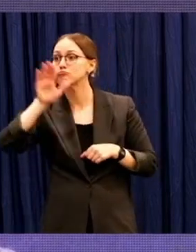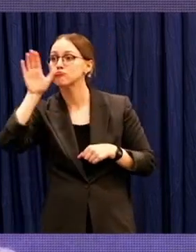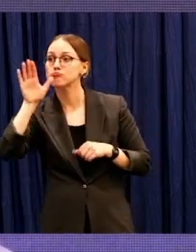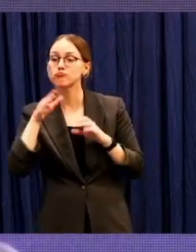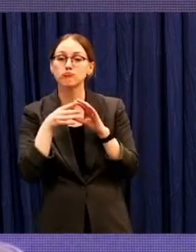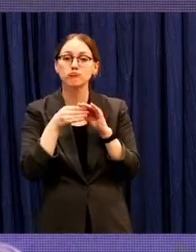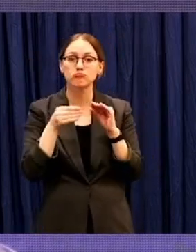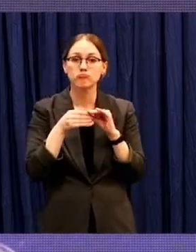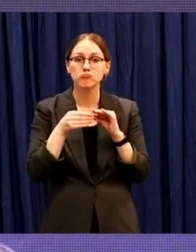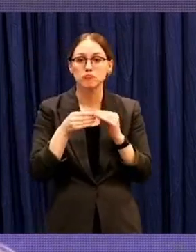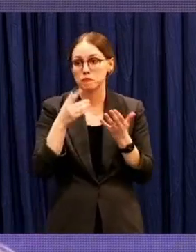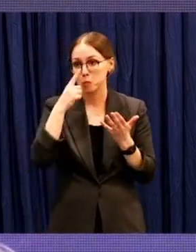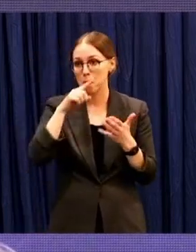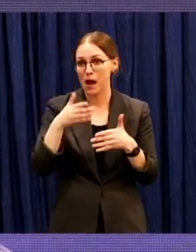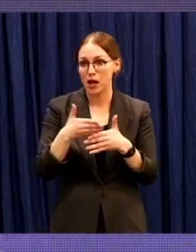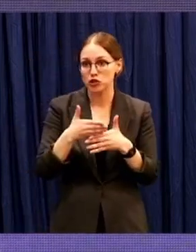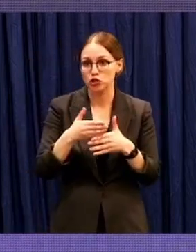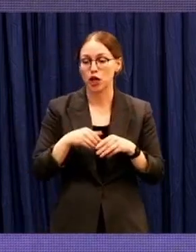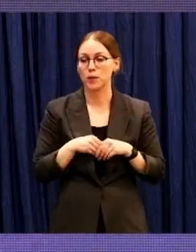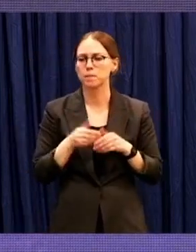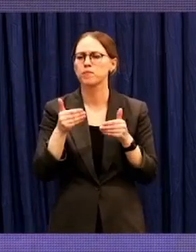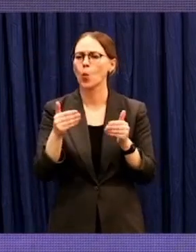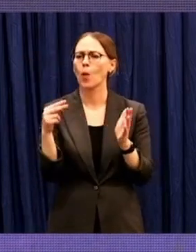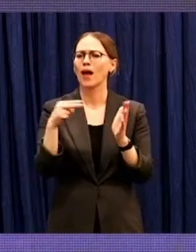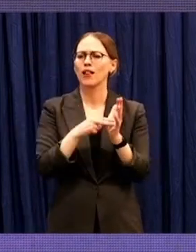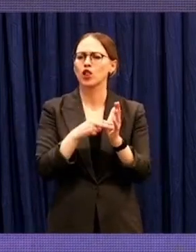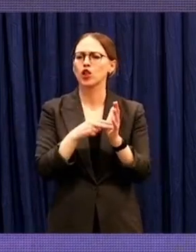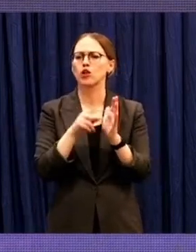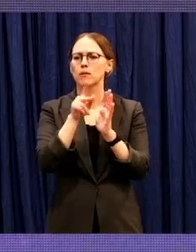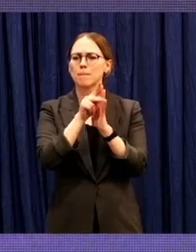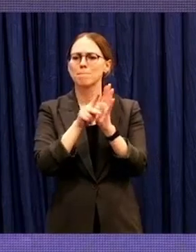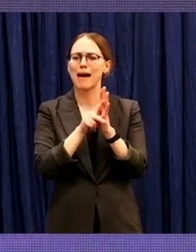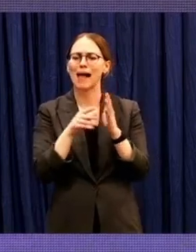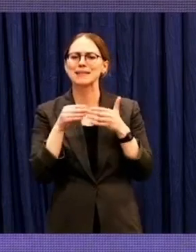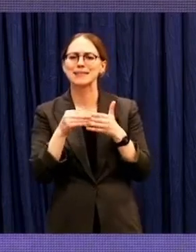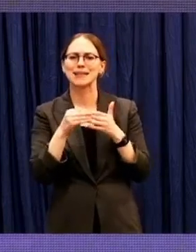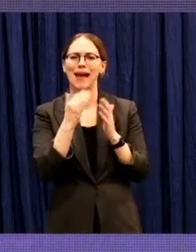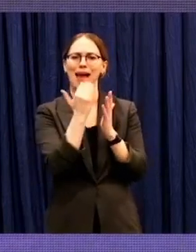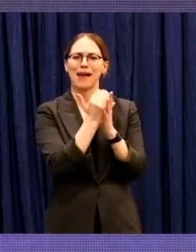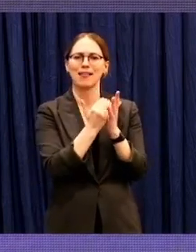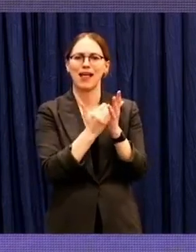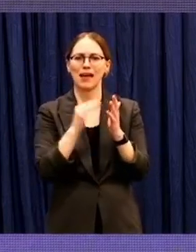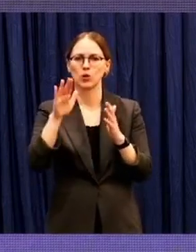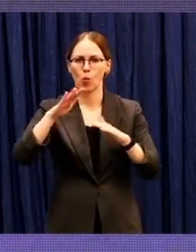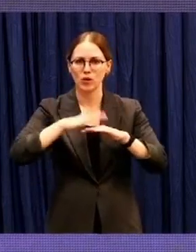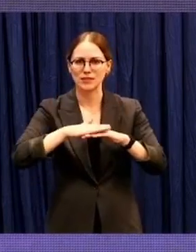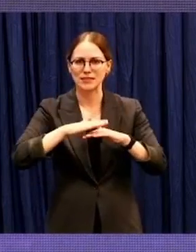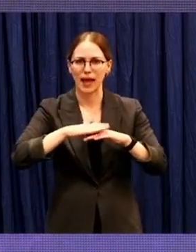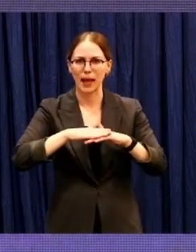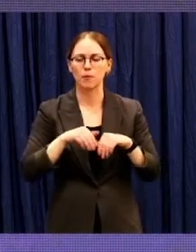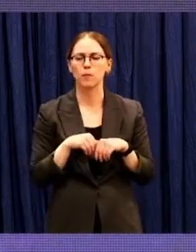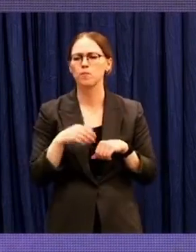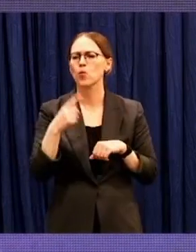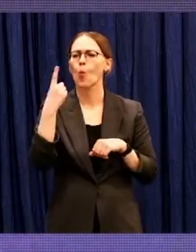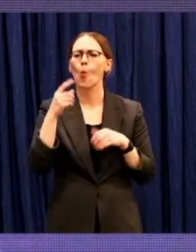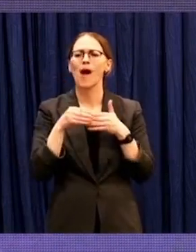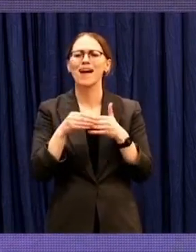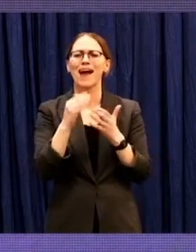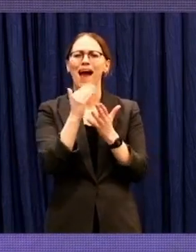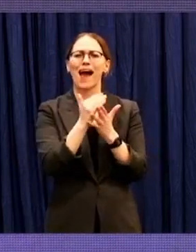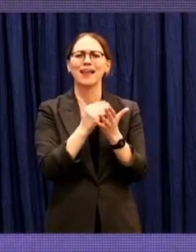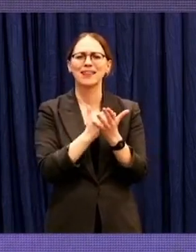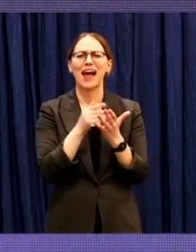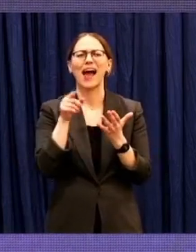share. Looking at the policy guidelines, either on your table or in the Hoover app, what is one guideline that either you could see your